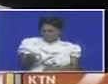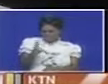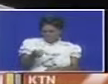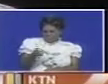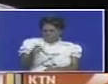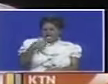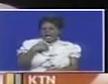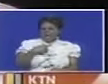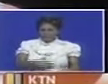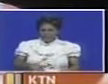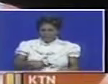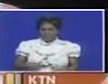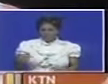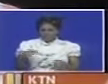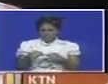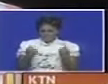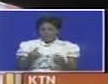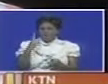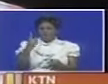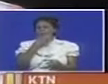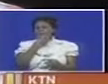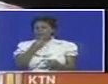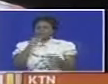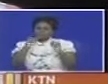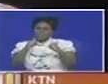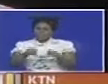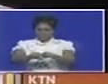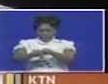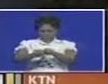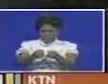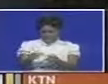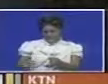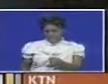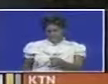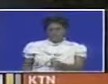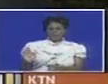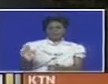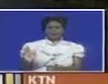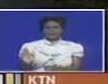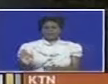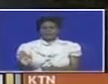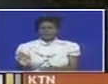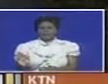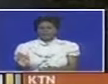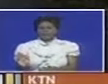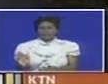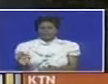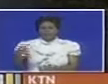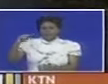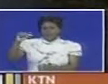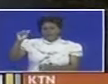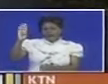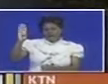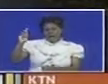abdominal injuries, and there is one gentleman who has a possible fracture of his leg. The residents of Dukana Gabras, and the